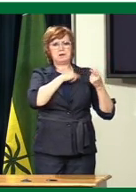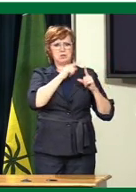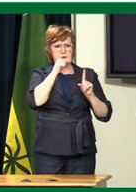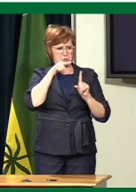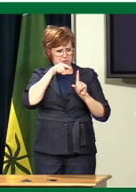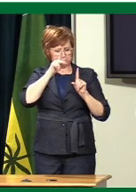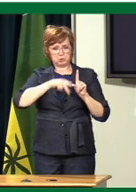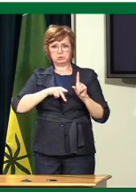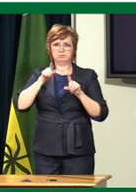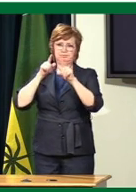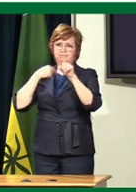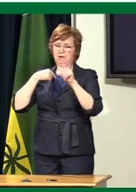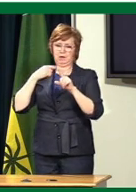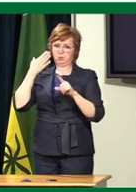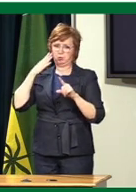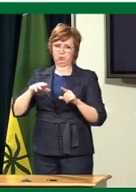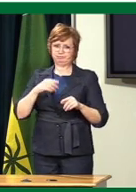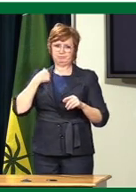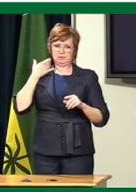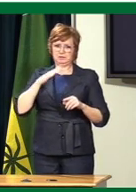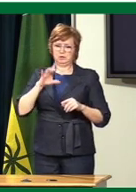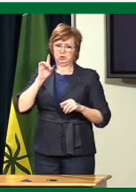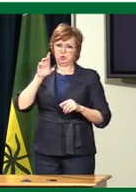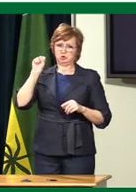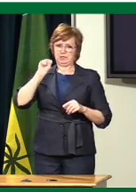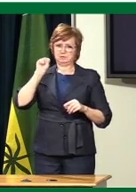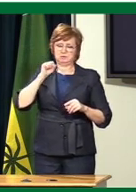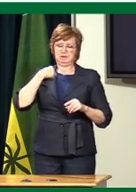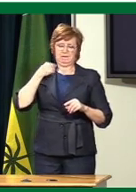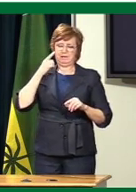General information, but we can get some specific information with.